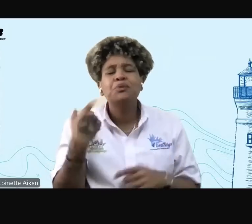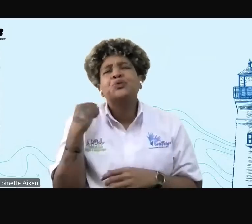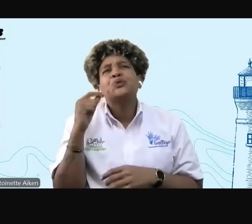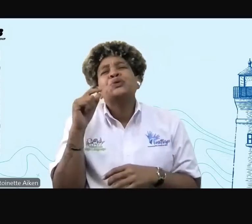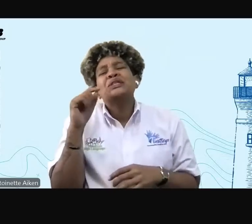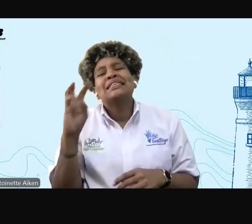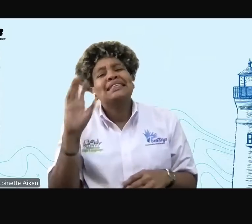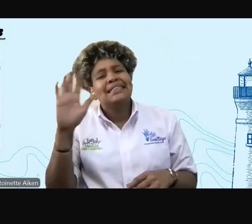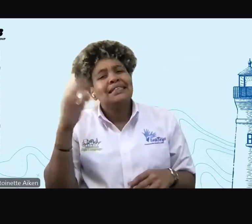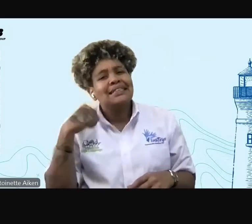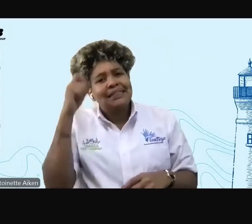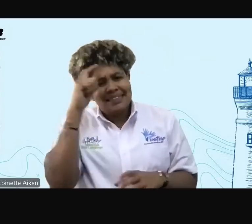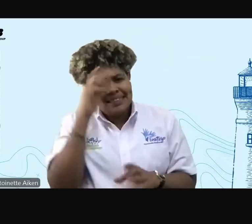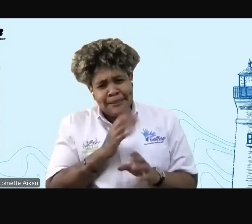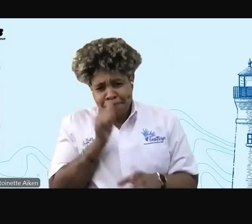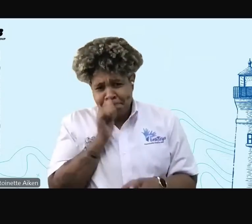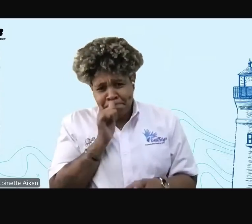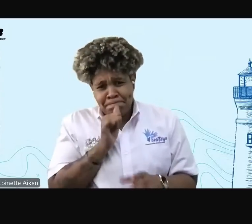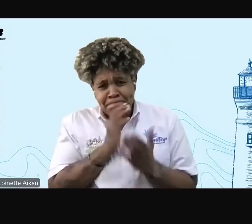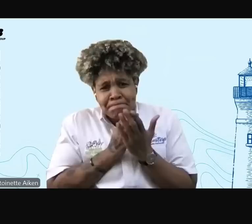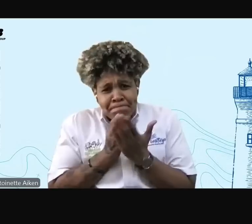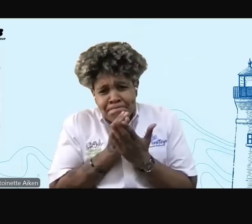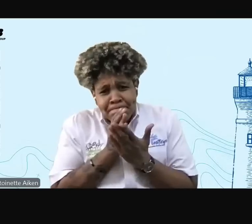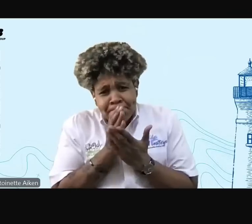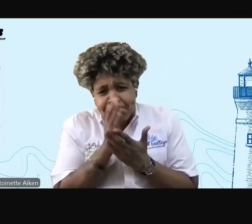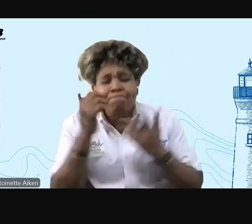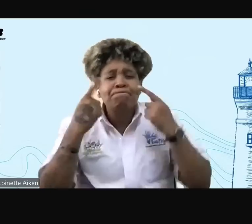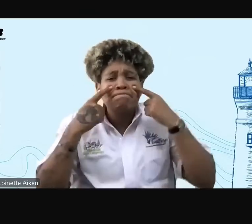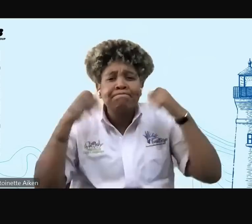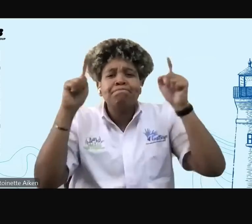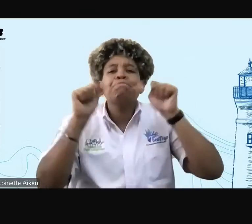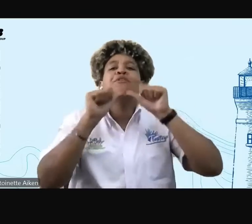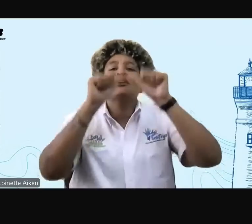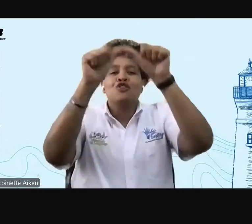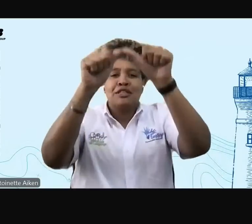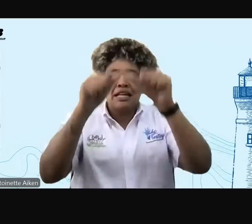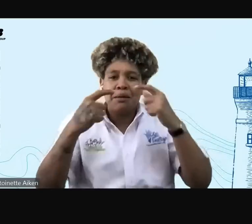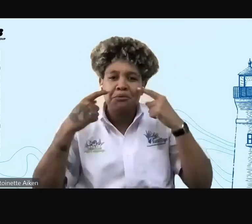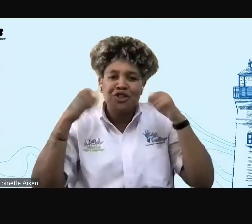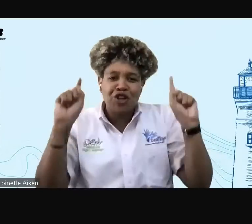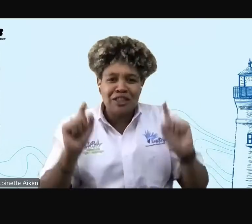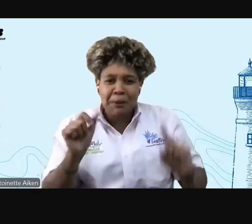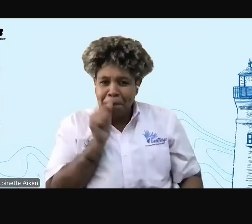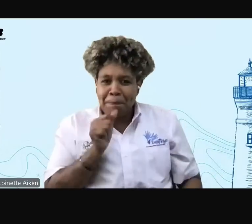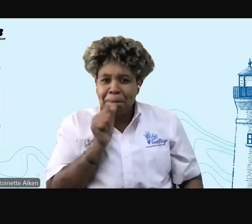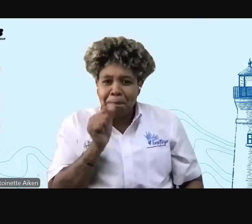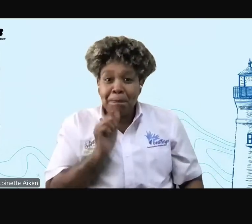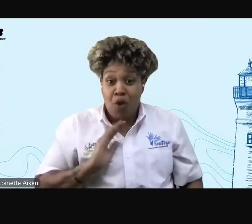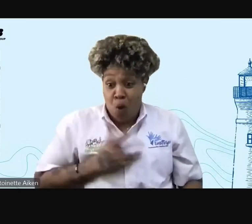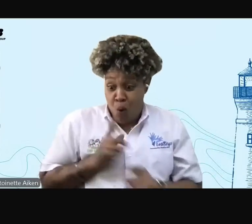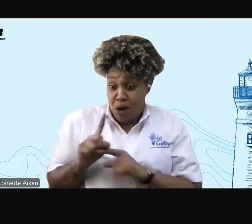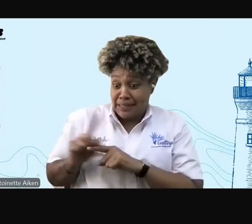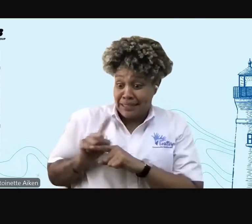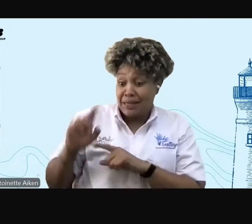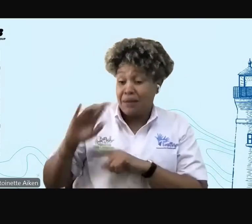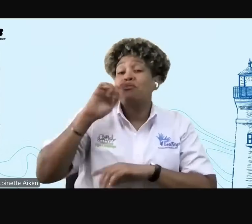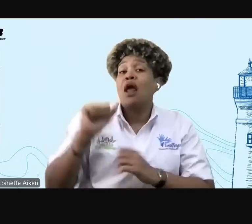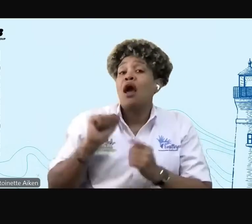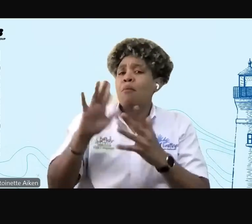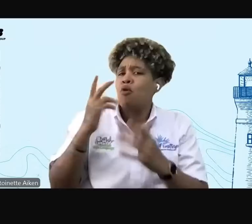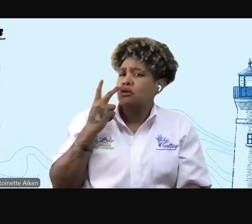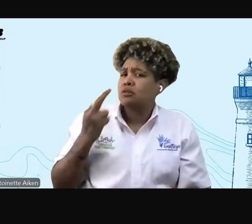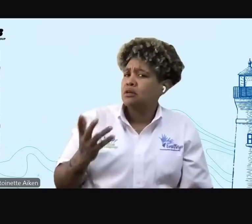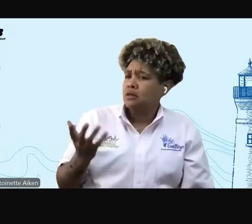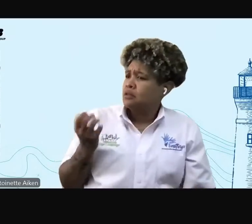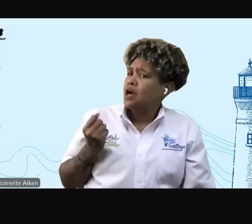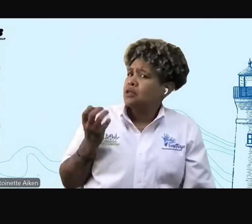that perseverance is a critical ingredient in achieving sustainable success. Our disciplined approach is already yielding results.